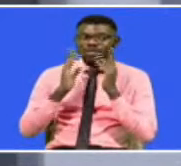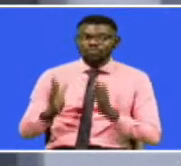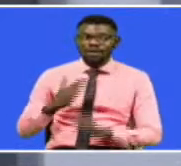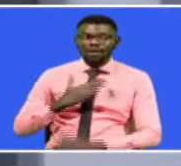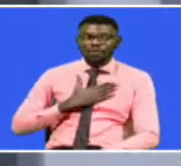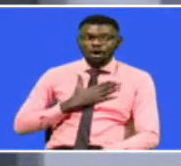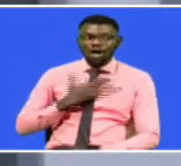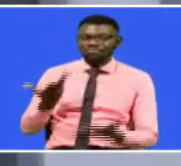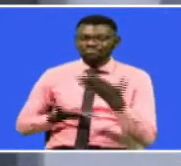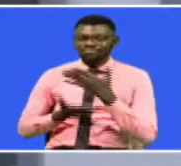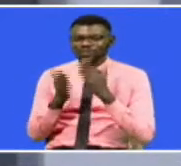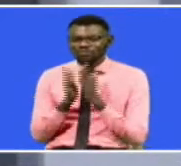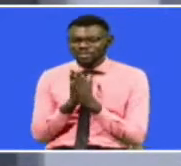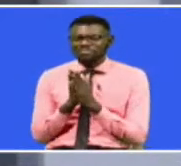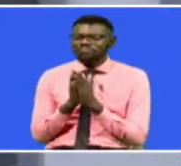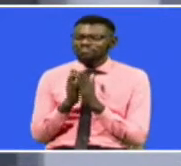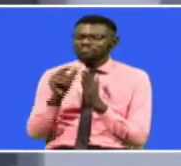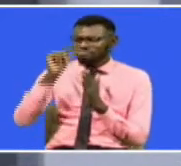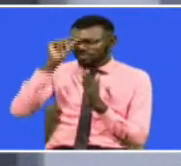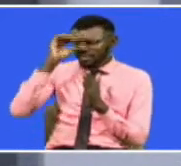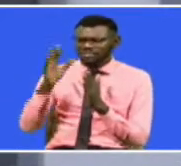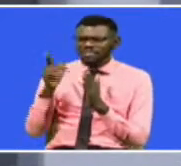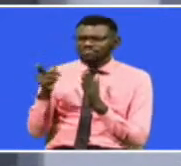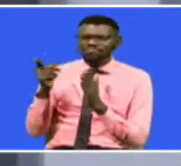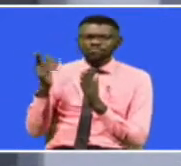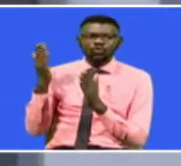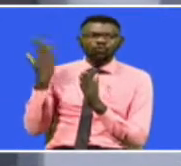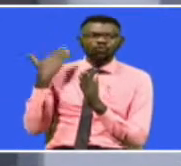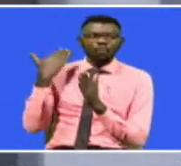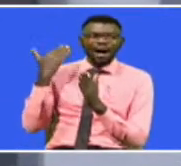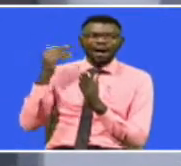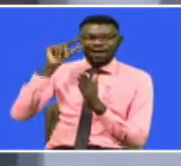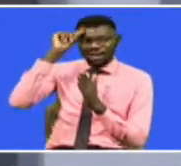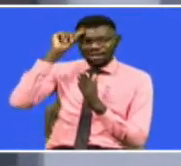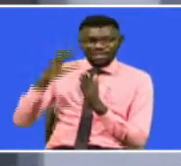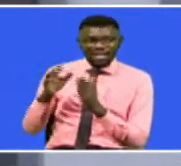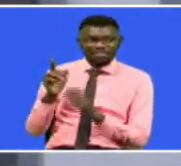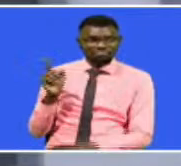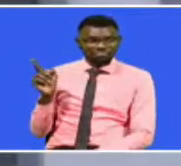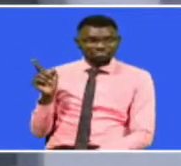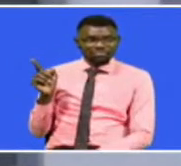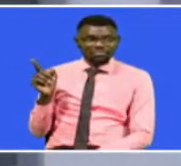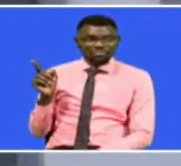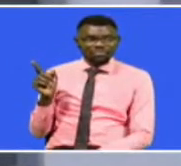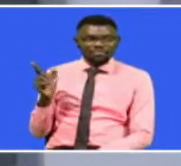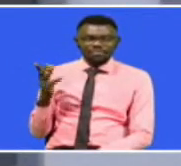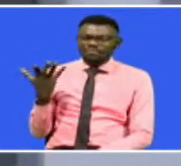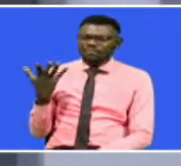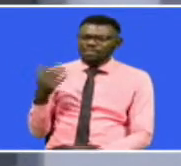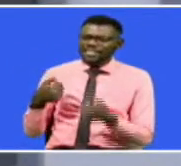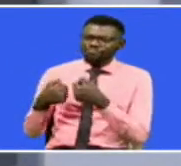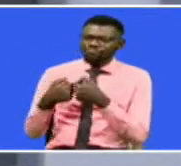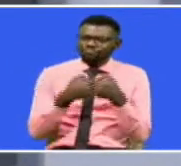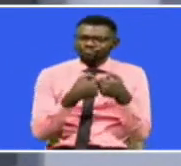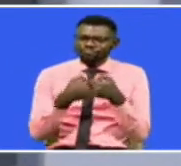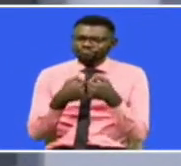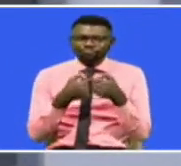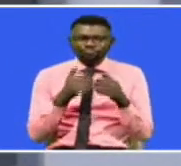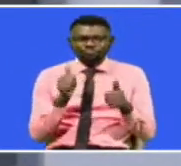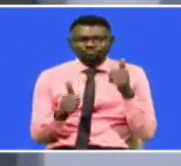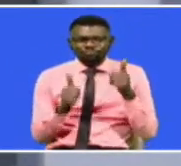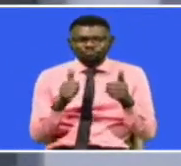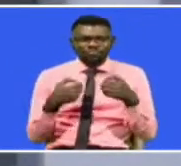the outgoing governor on some, actually the former governor, Laikipia former governor, on some of the hits and misses of his leadership for the